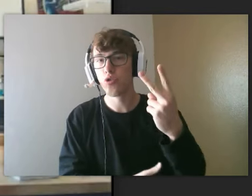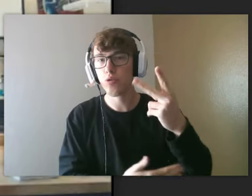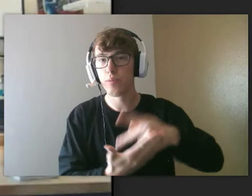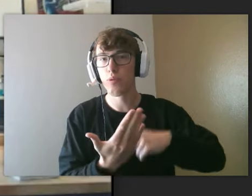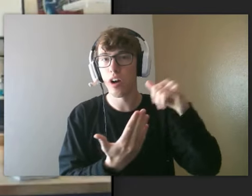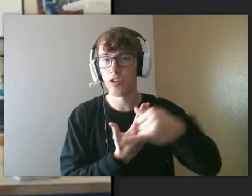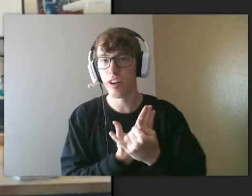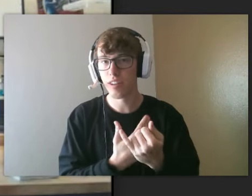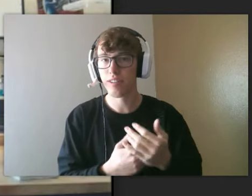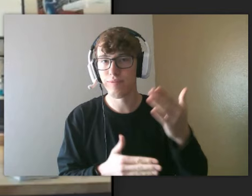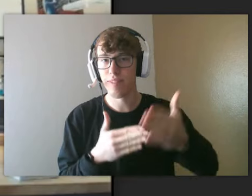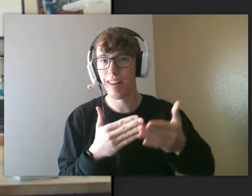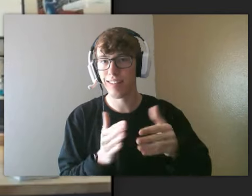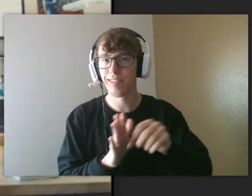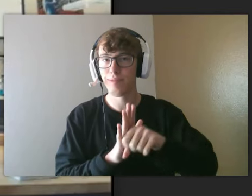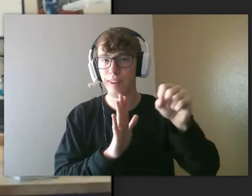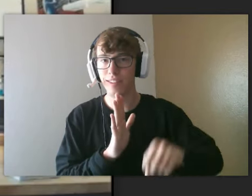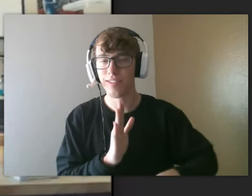Let's take a look.